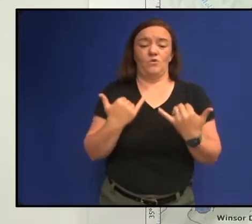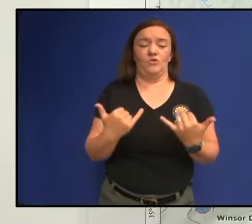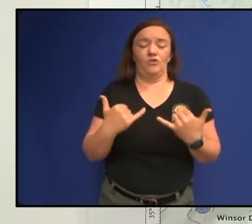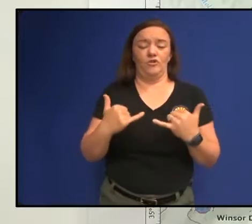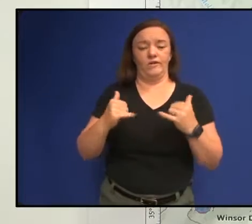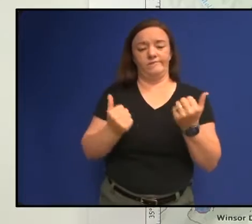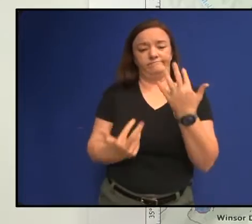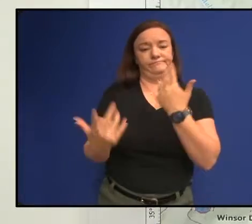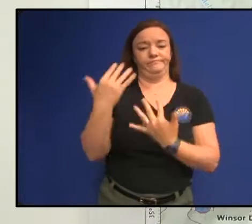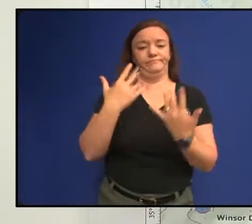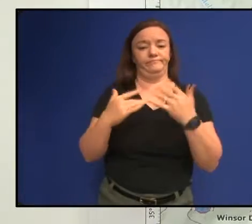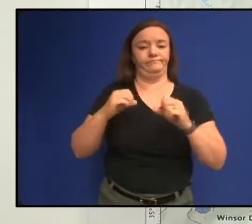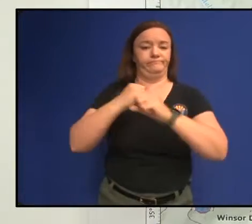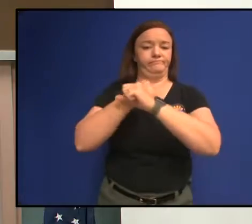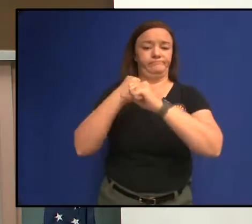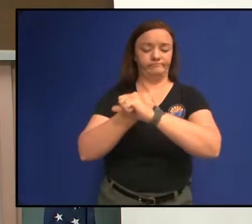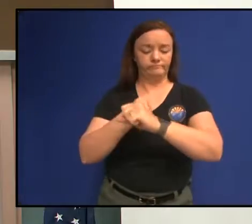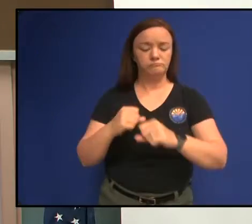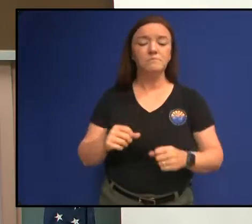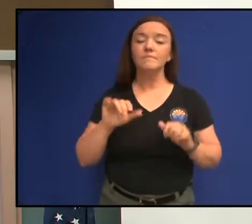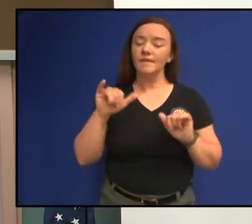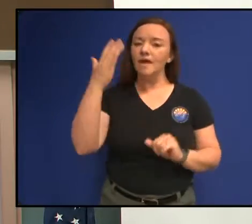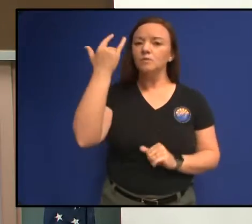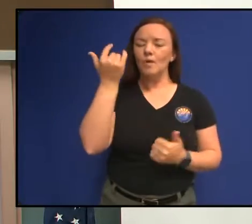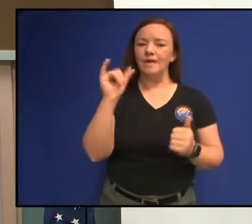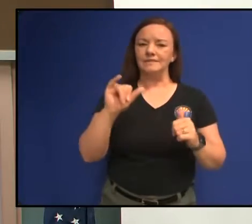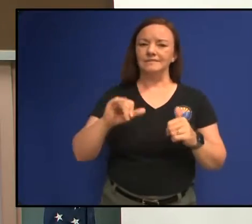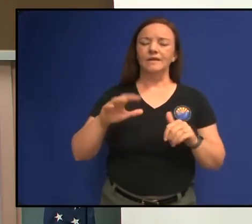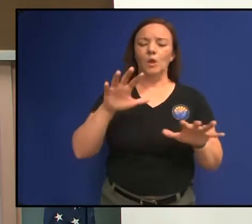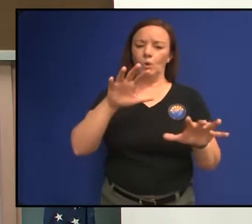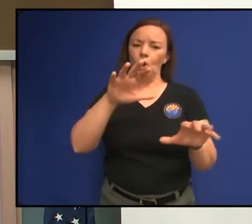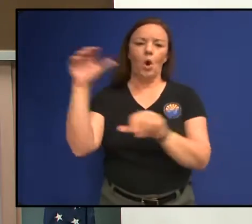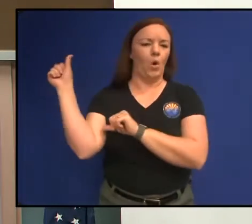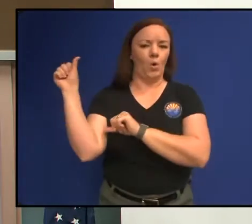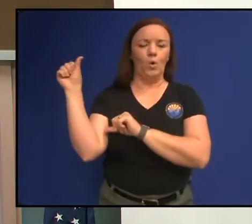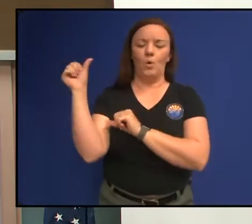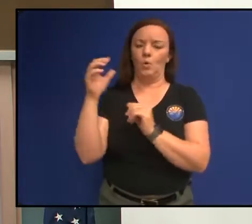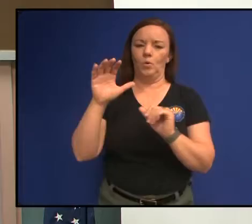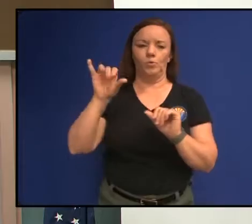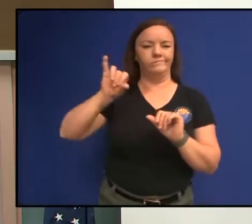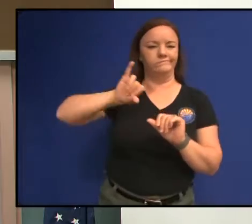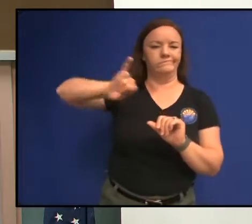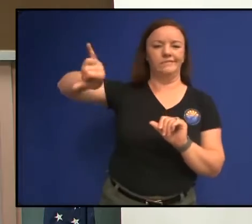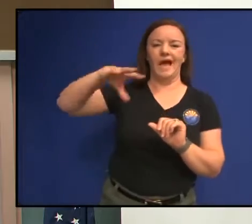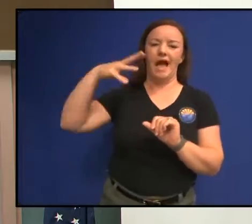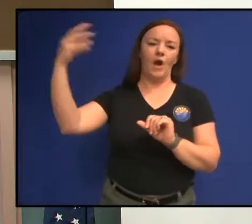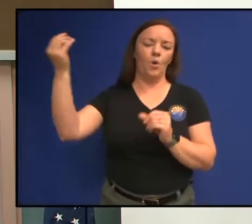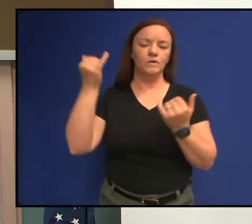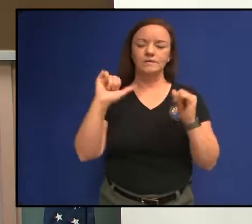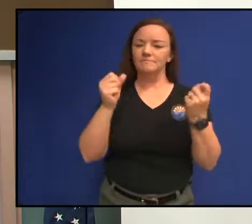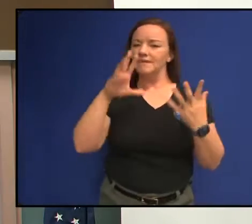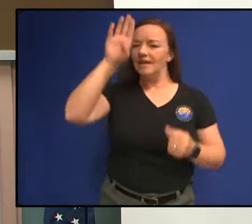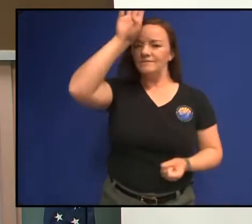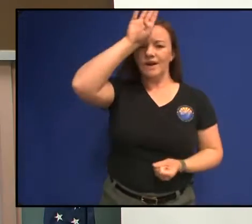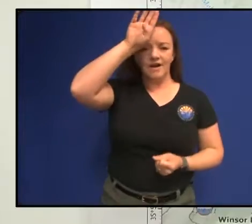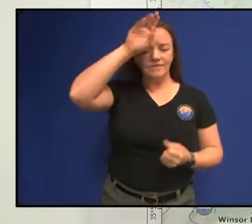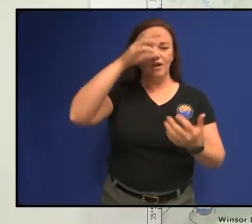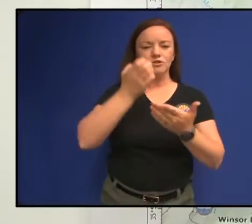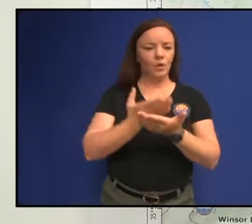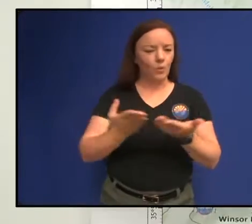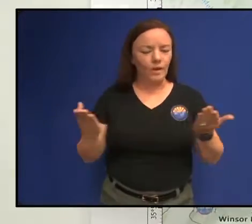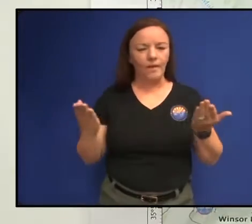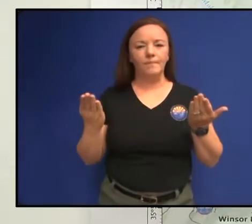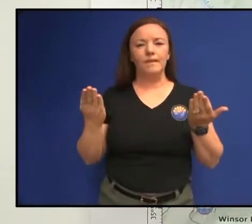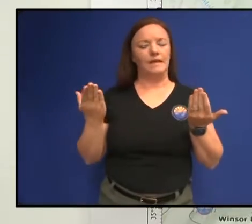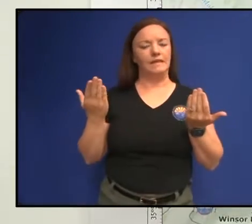firefighting, and is why we're still in a go up in there. We still have a lot of firefighters, a lot of equipment that are